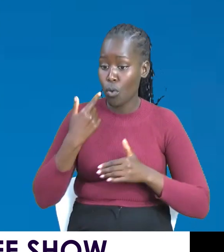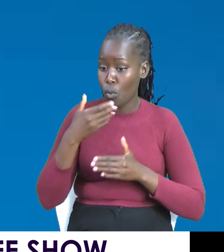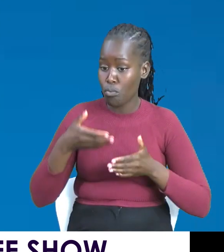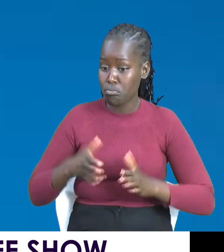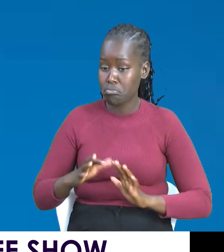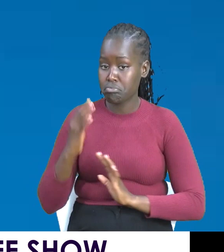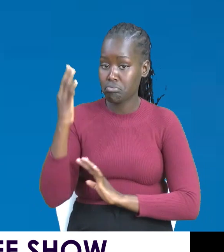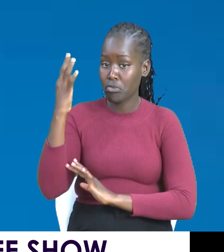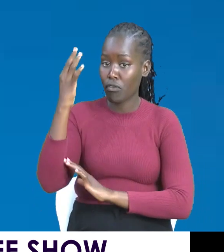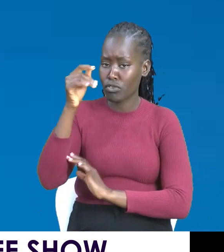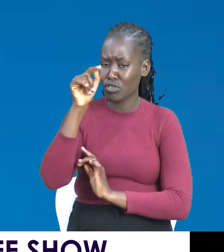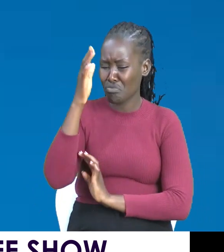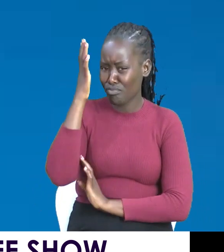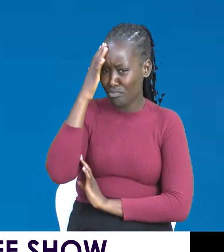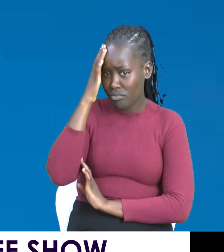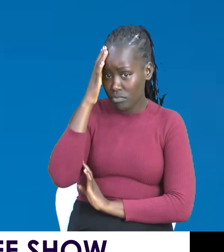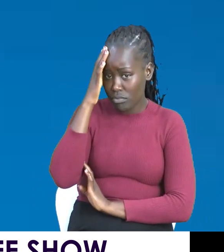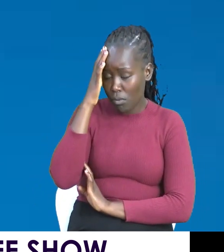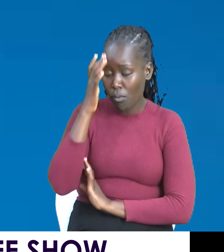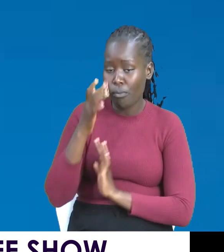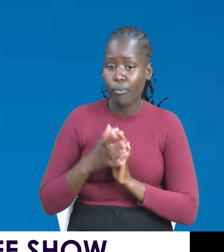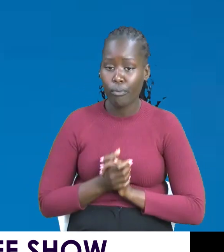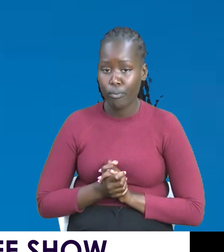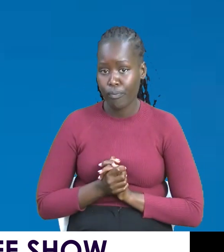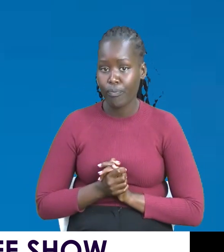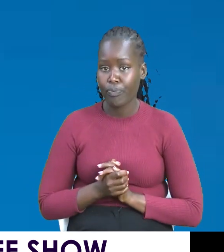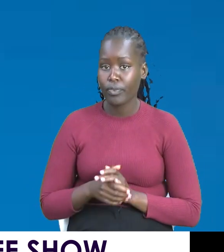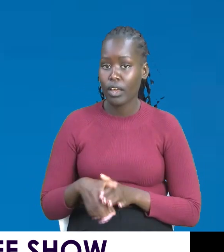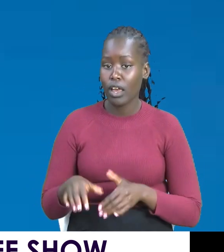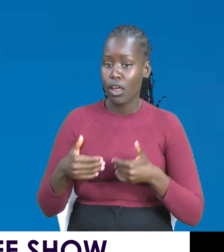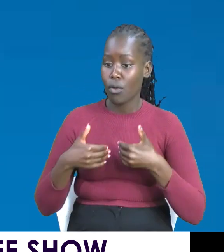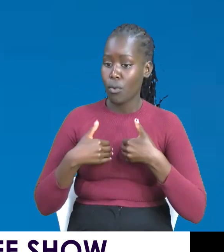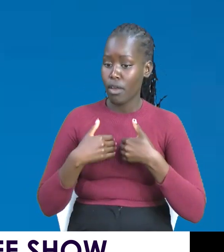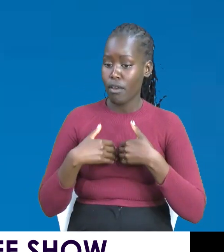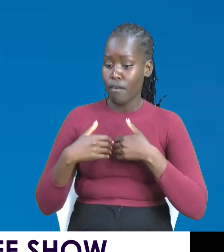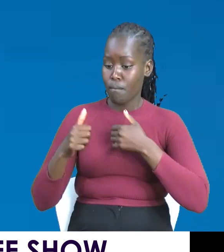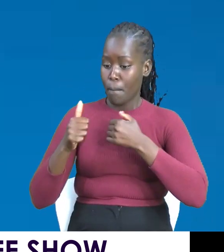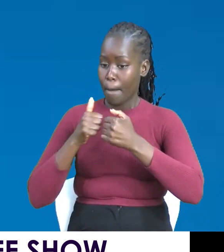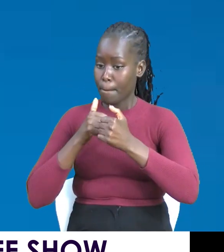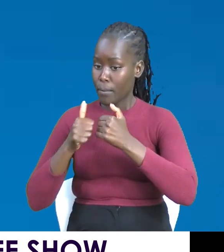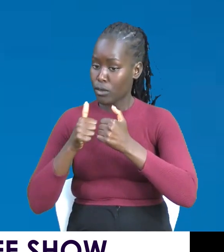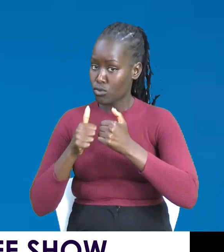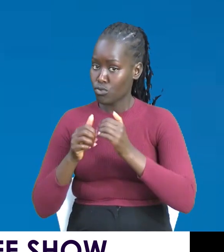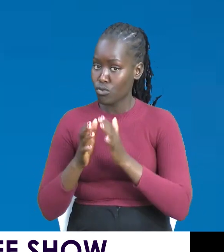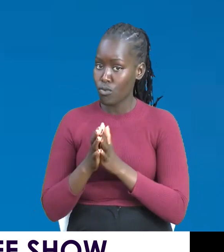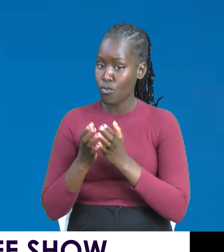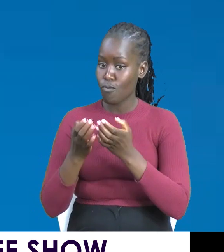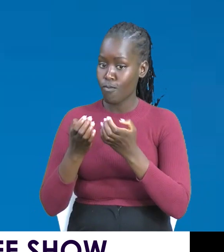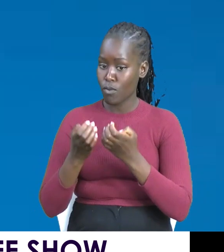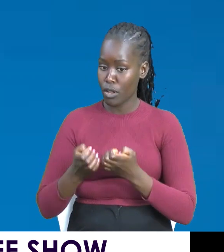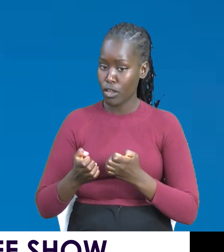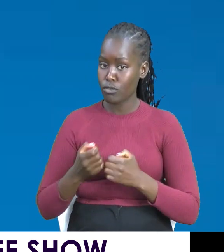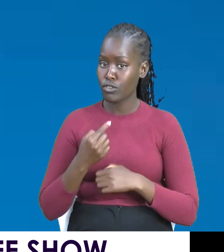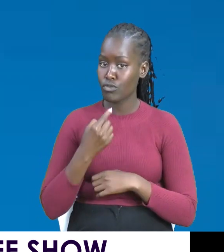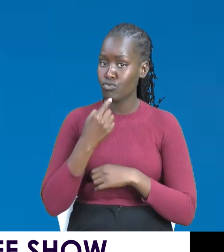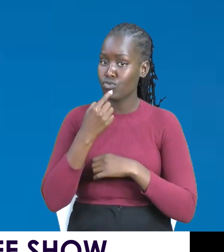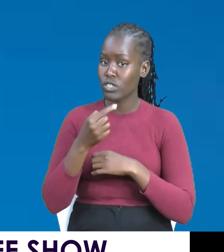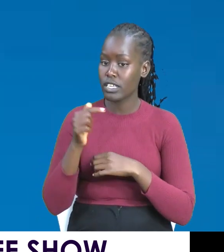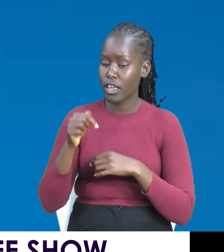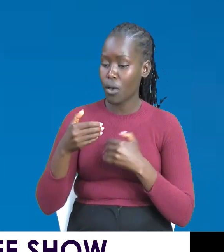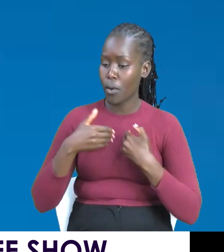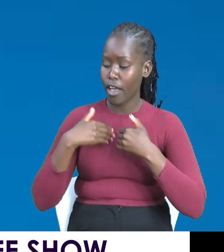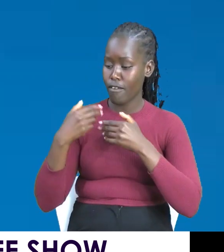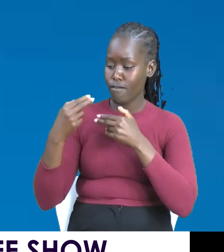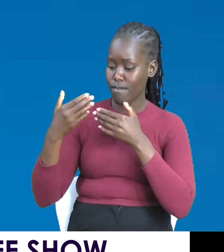the future. Did you know that? And there is a battle that we need to address here. There are things in